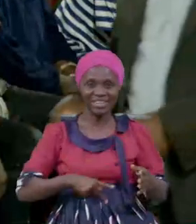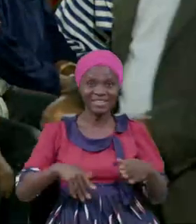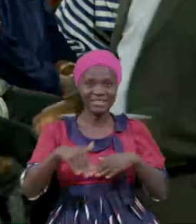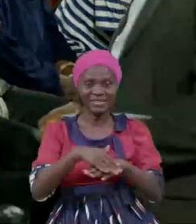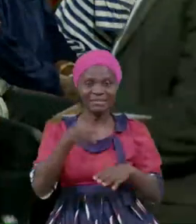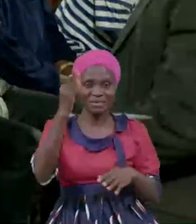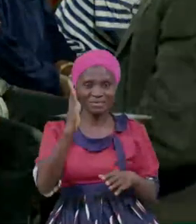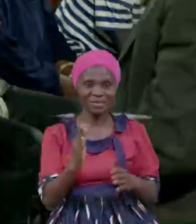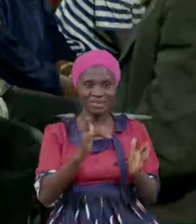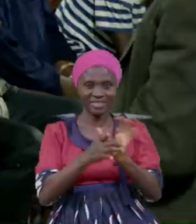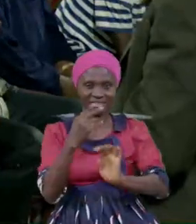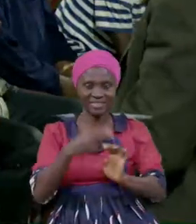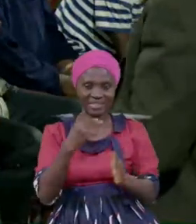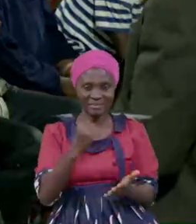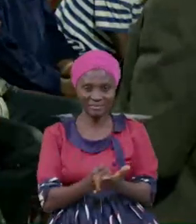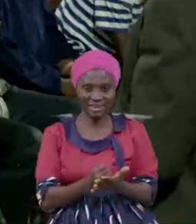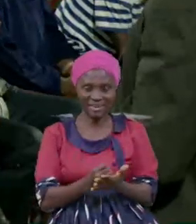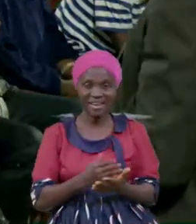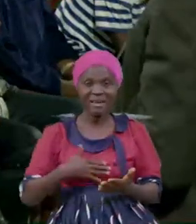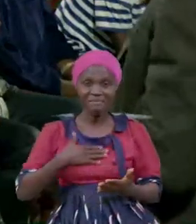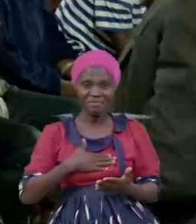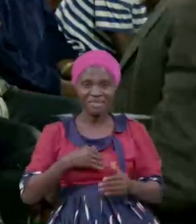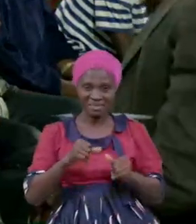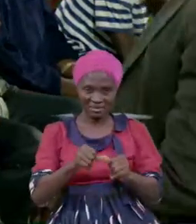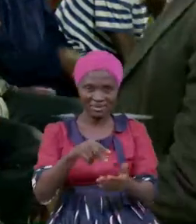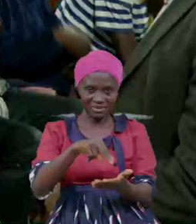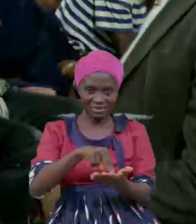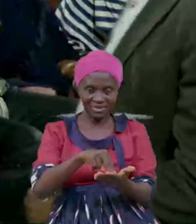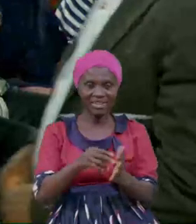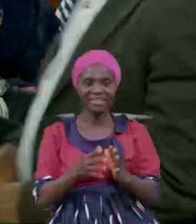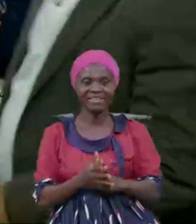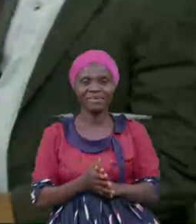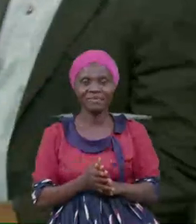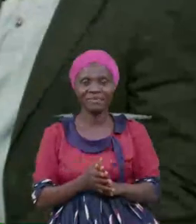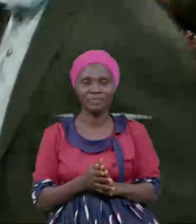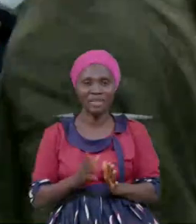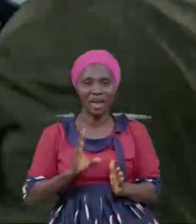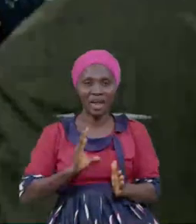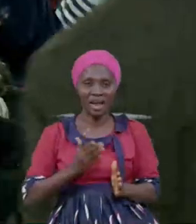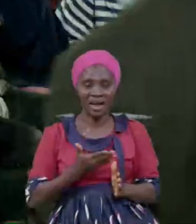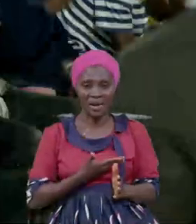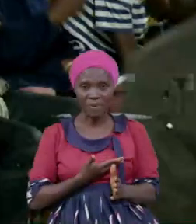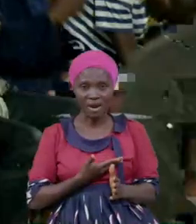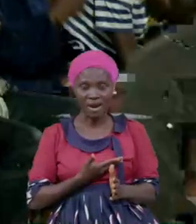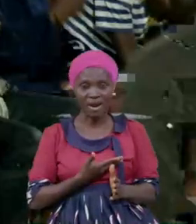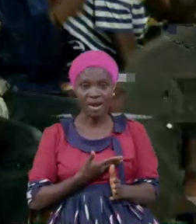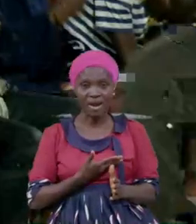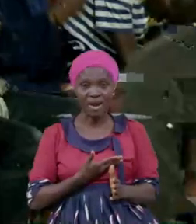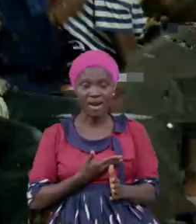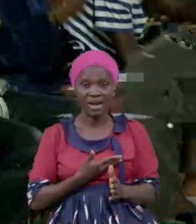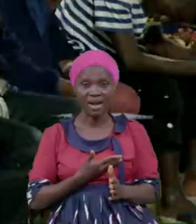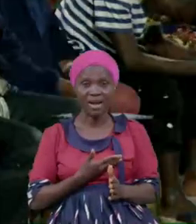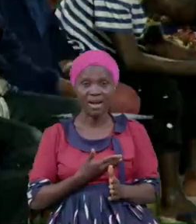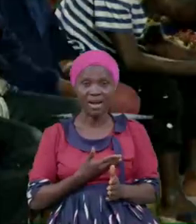Please keep on standing. Our choir members, all our